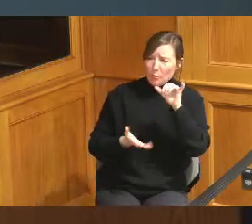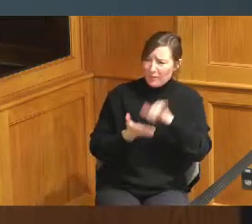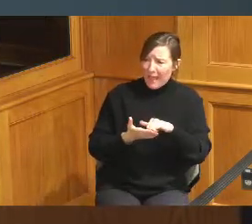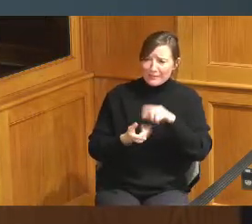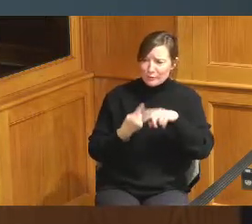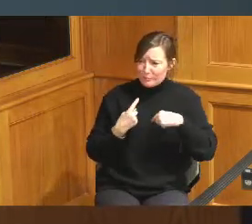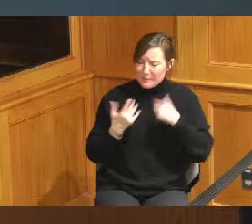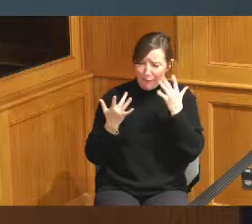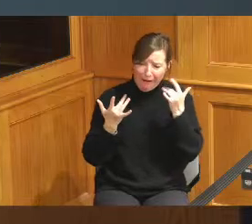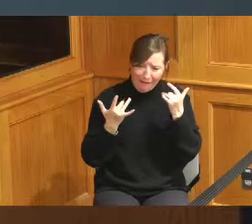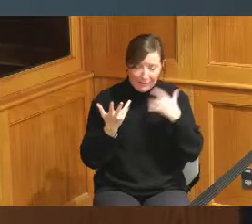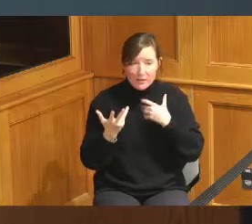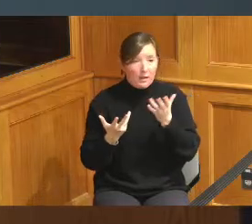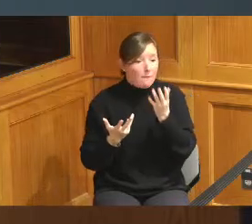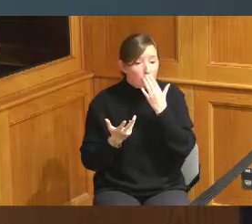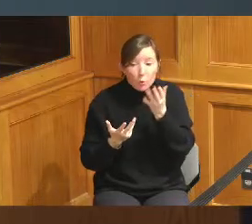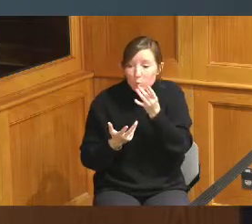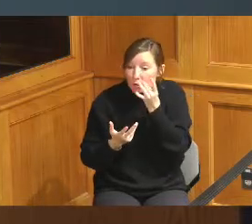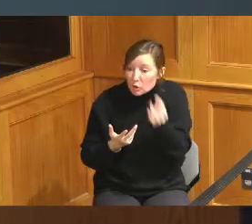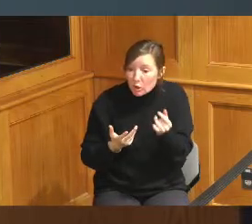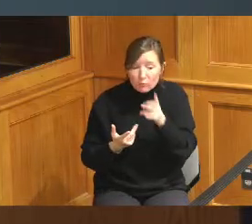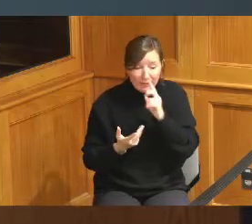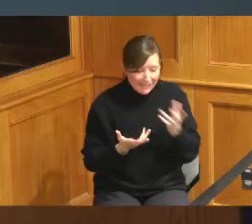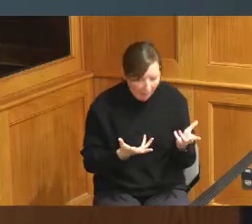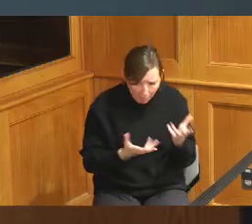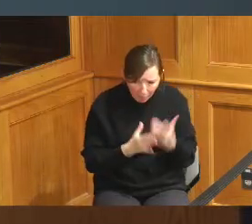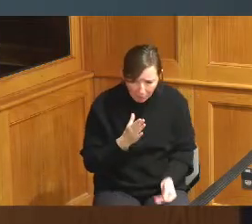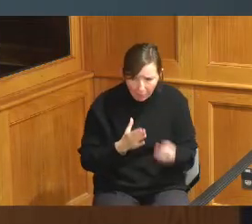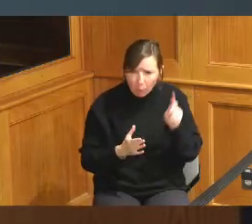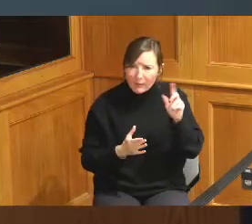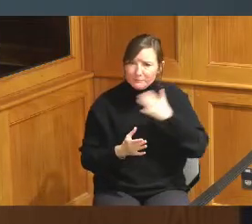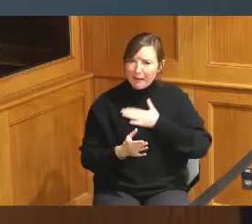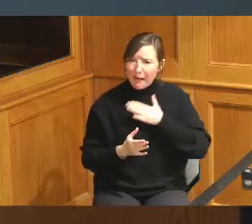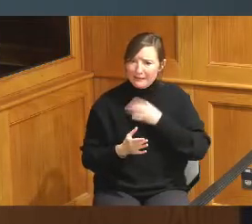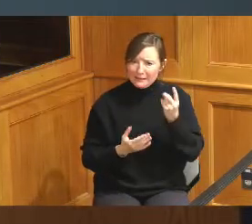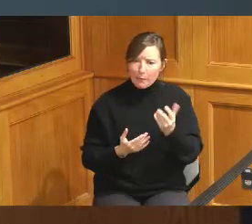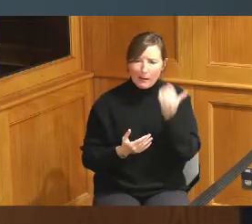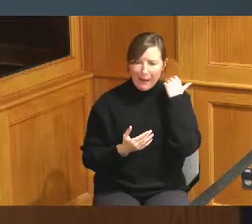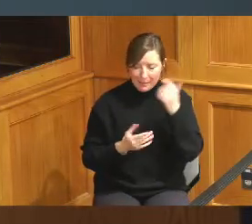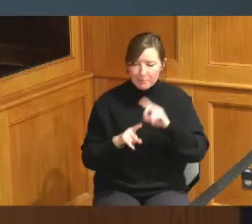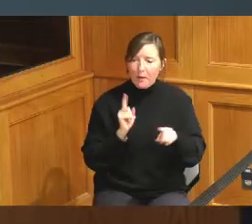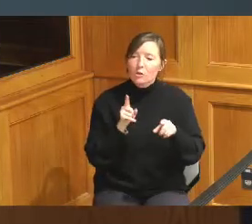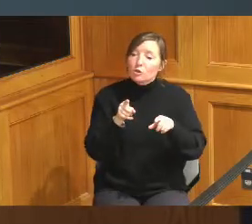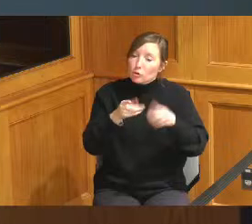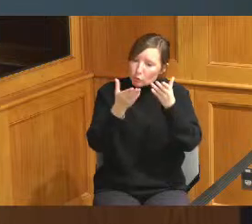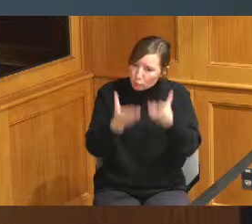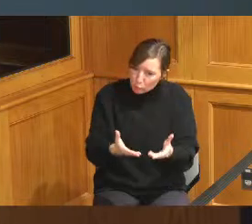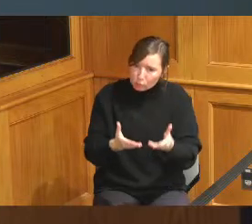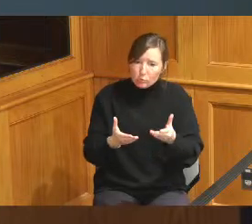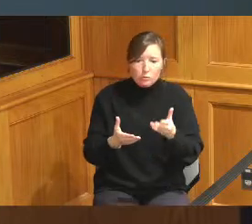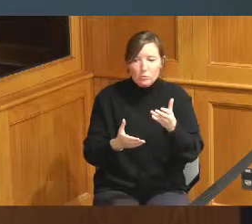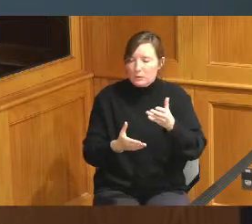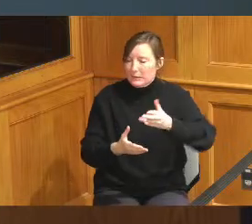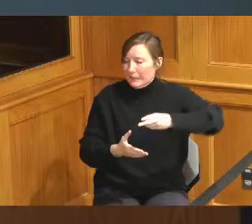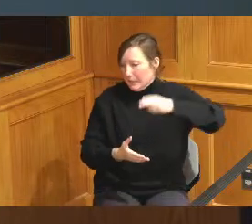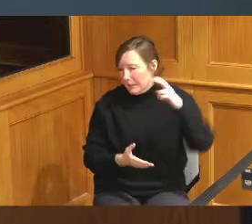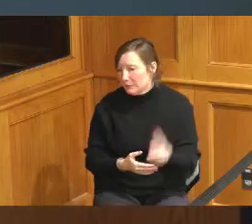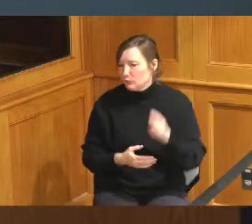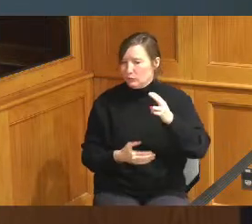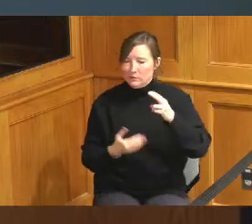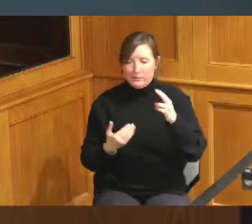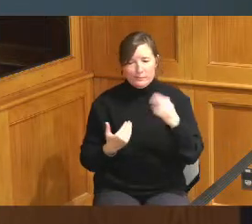You said, man, they ate me out of a house and a home down there. But I think you have a historical, you're not